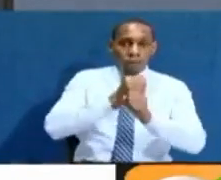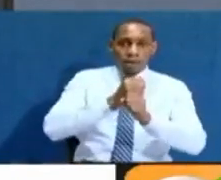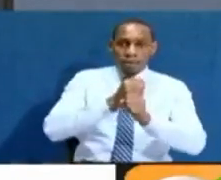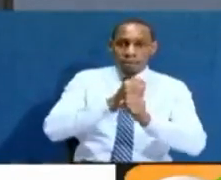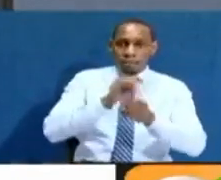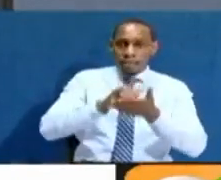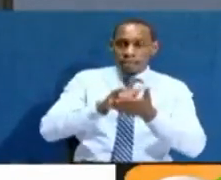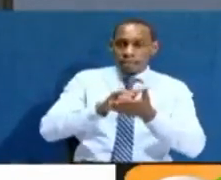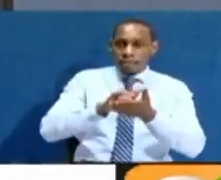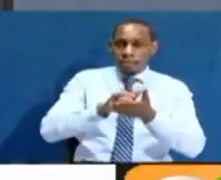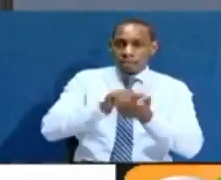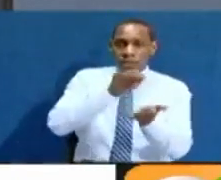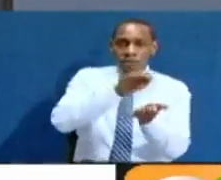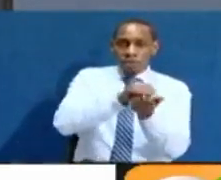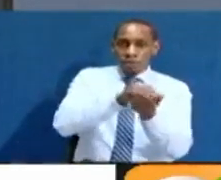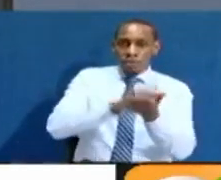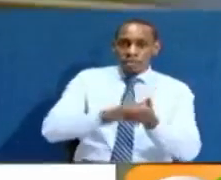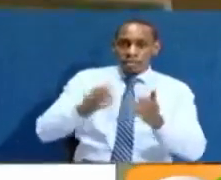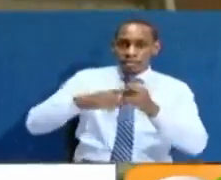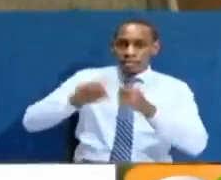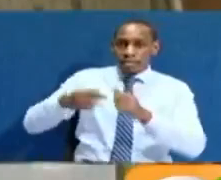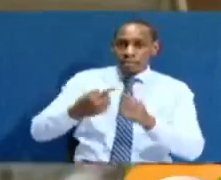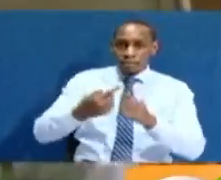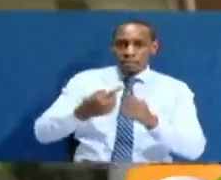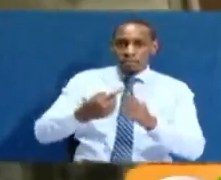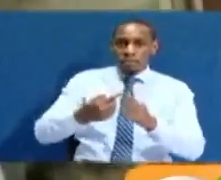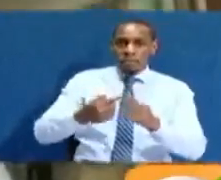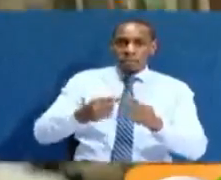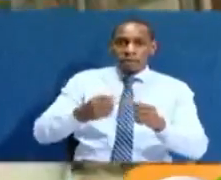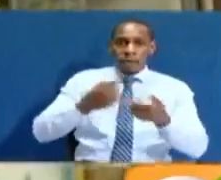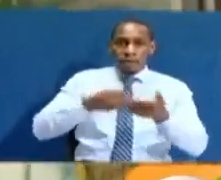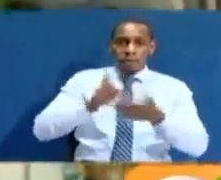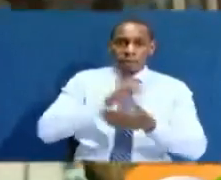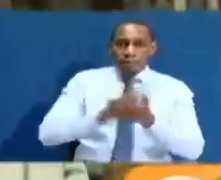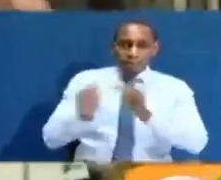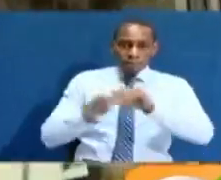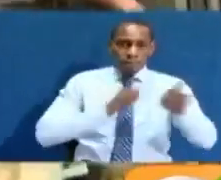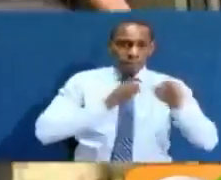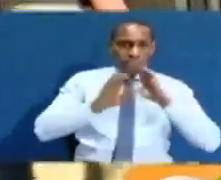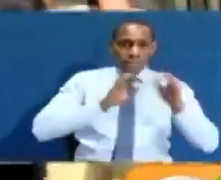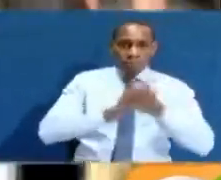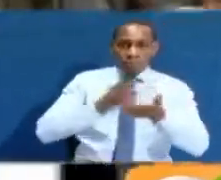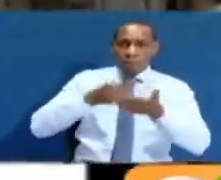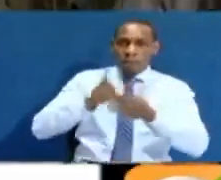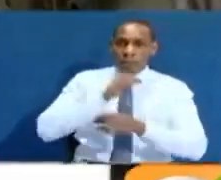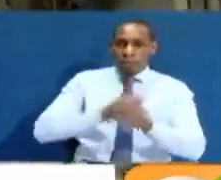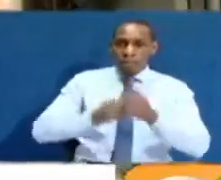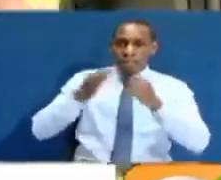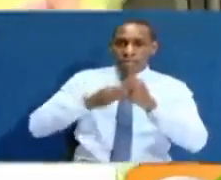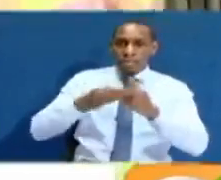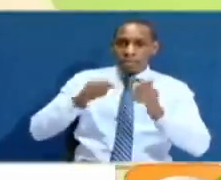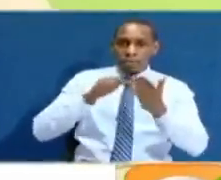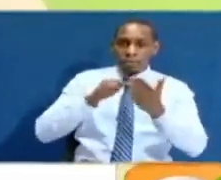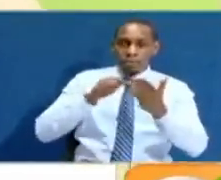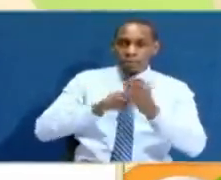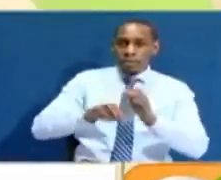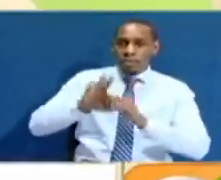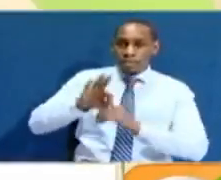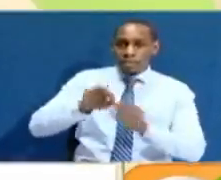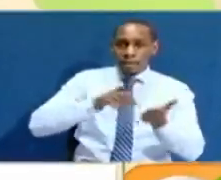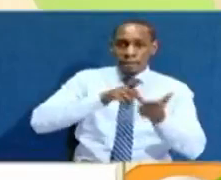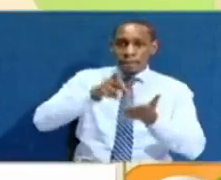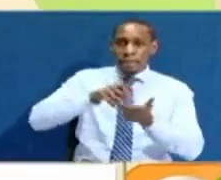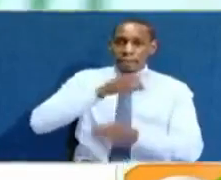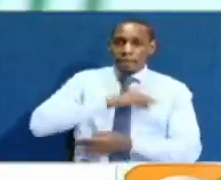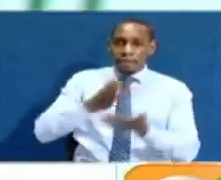container backlogs of about 6,000 units cleared. Elsewhere, Safaricom has approved an 18.03 half-year dividend payout